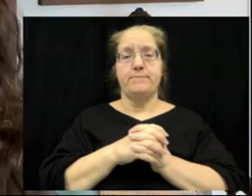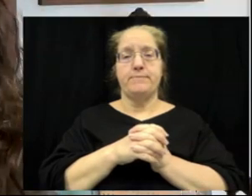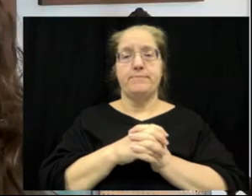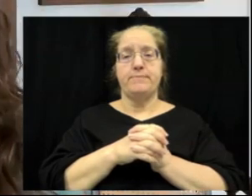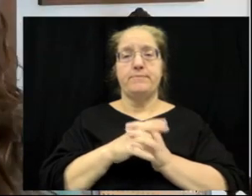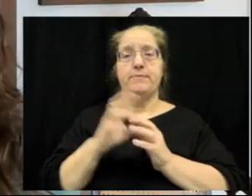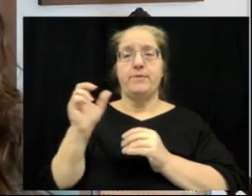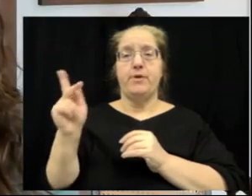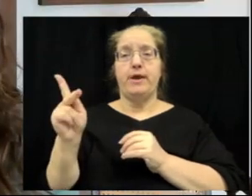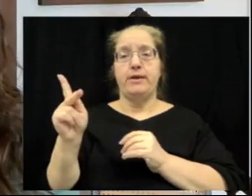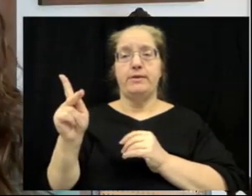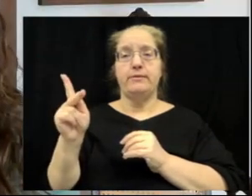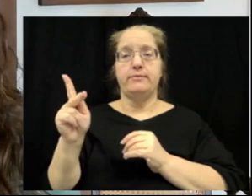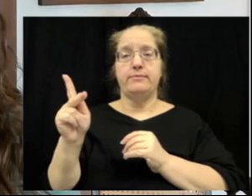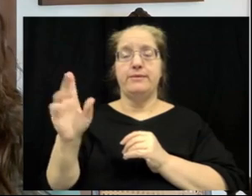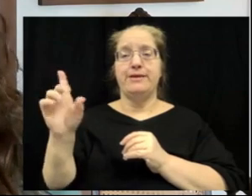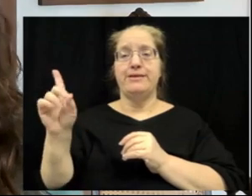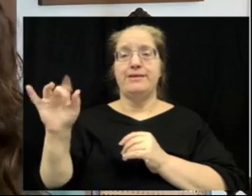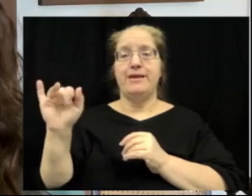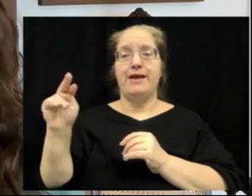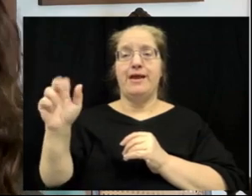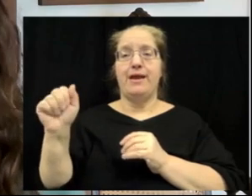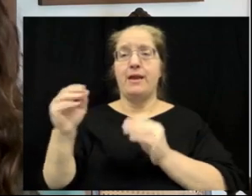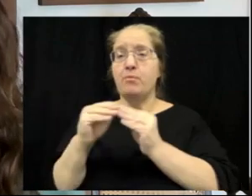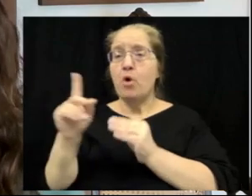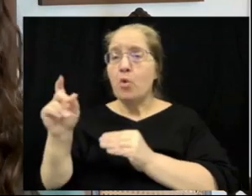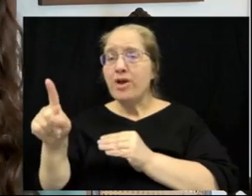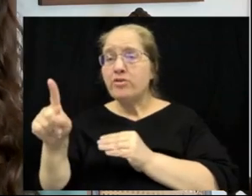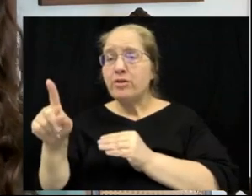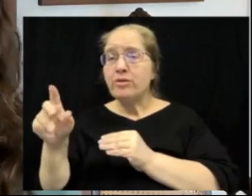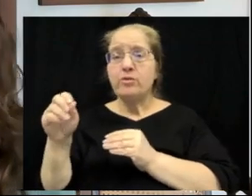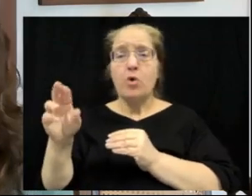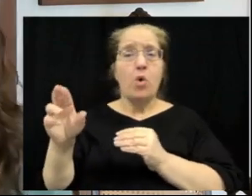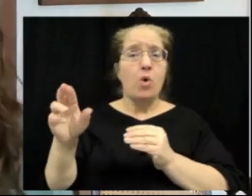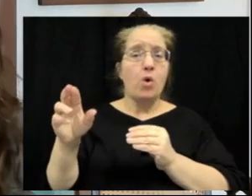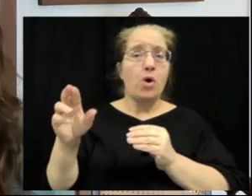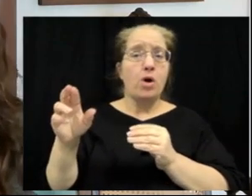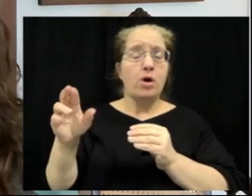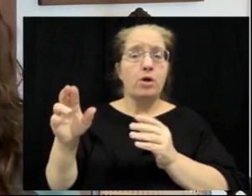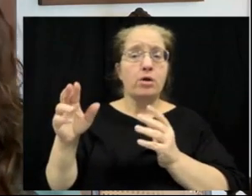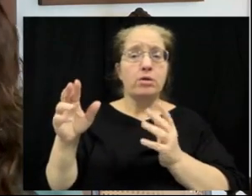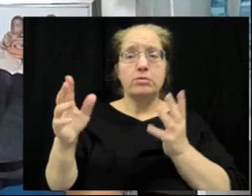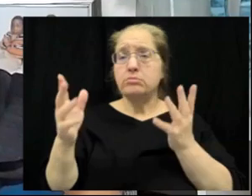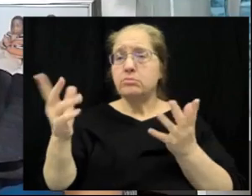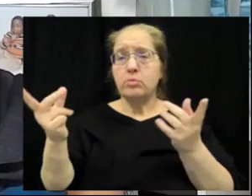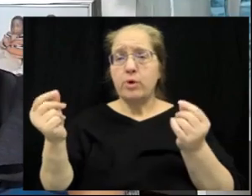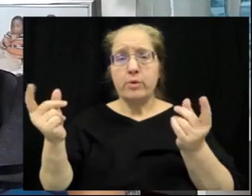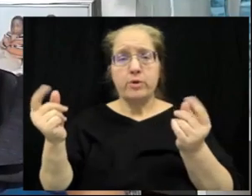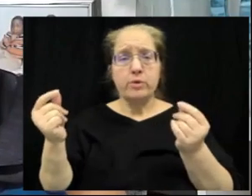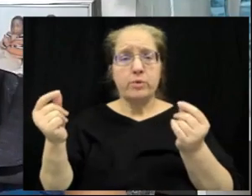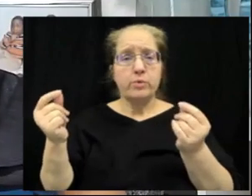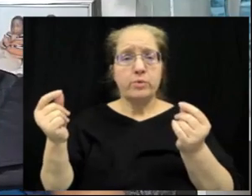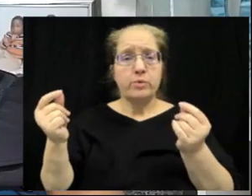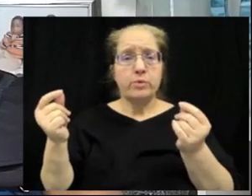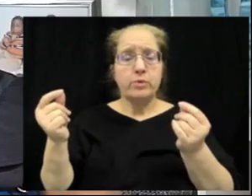All right. Diana, are there other questions, or Sharia, should we go into the learning new skills? What do you think? So what do we